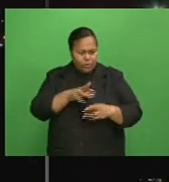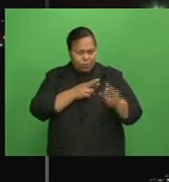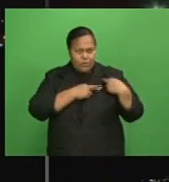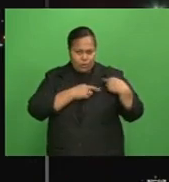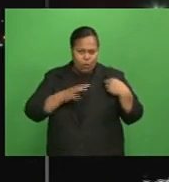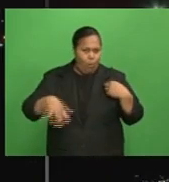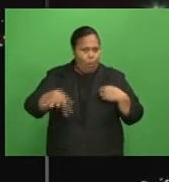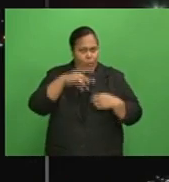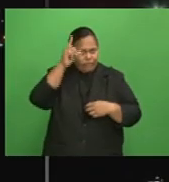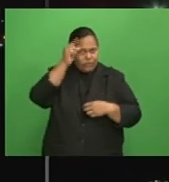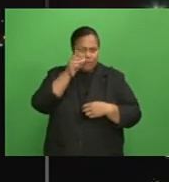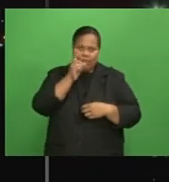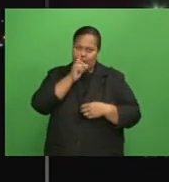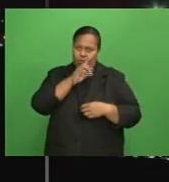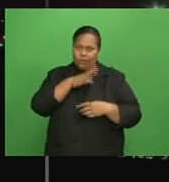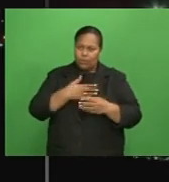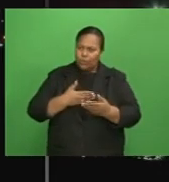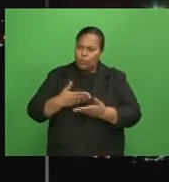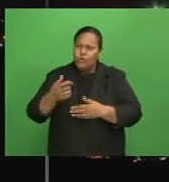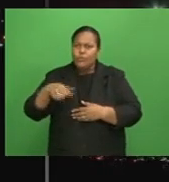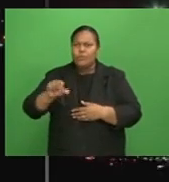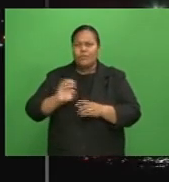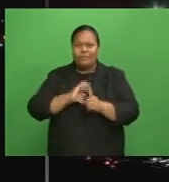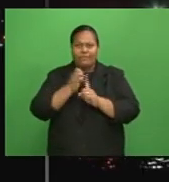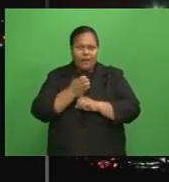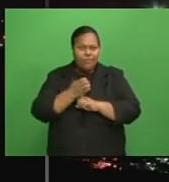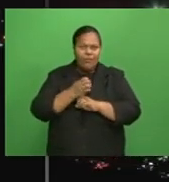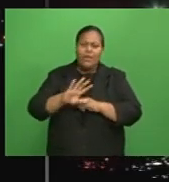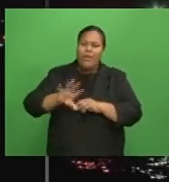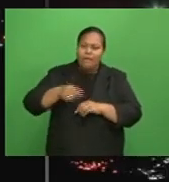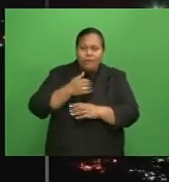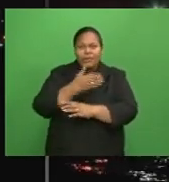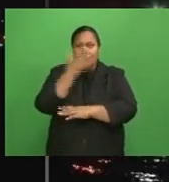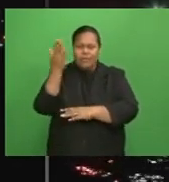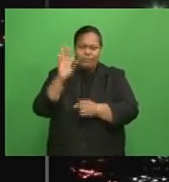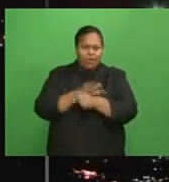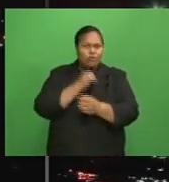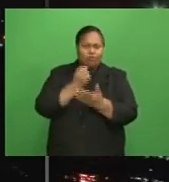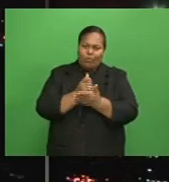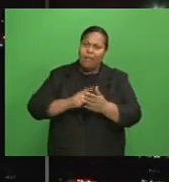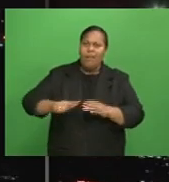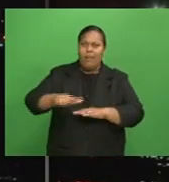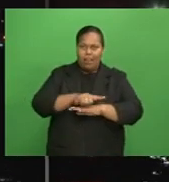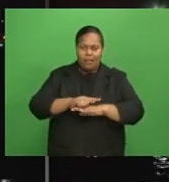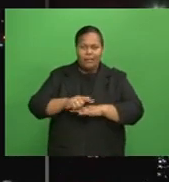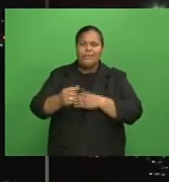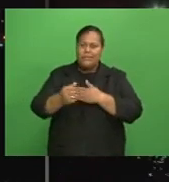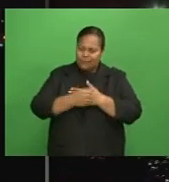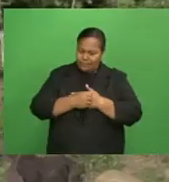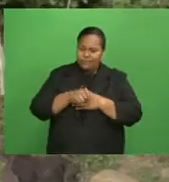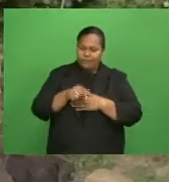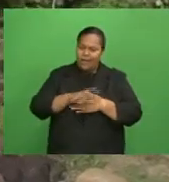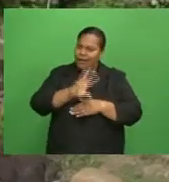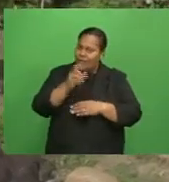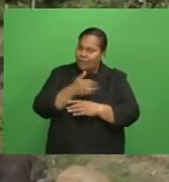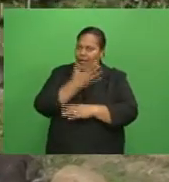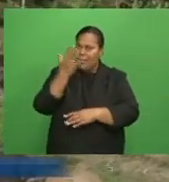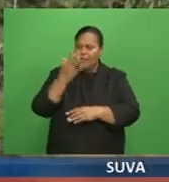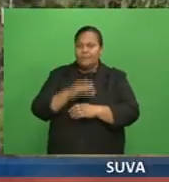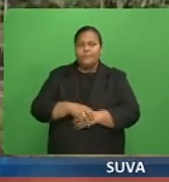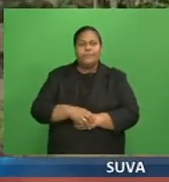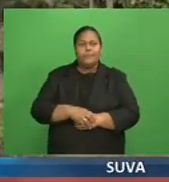on a daily basis to ensure there is sustainable land management practices. Koroi Tandulala reports.